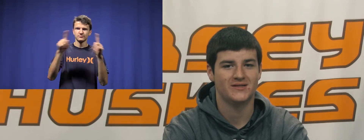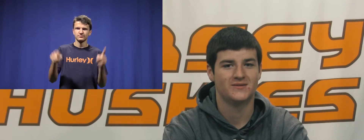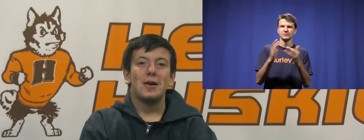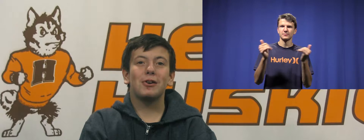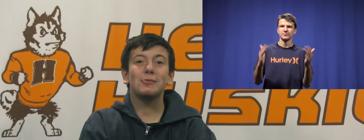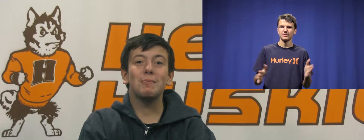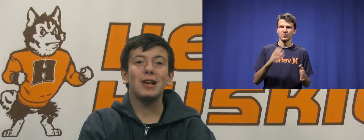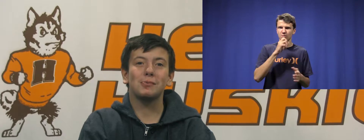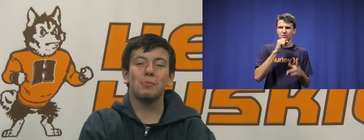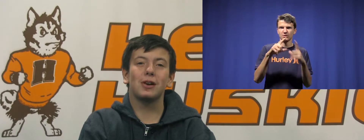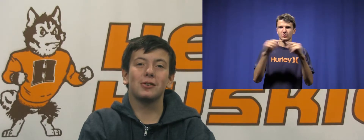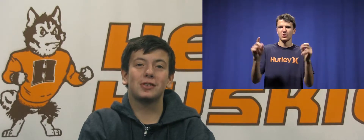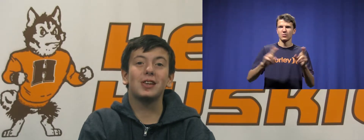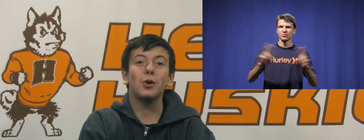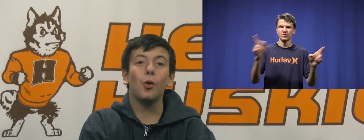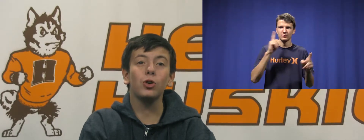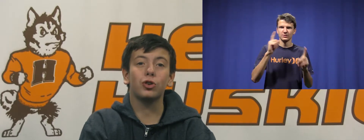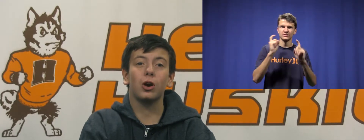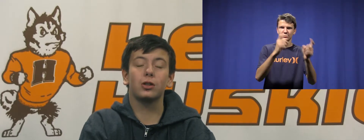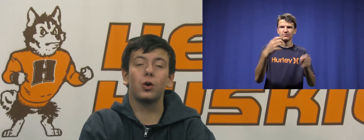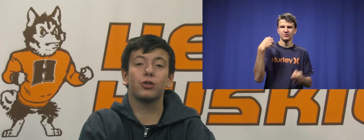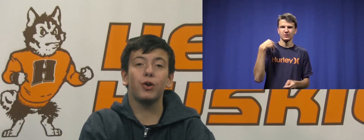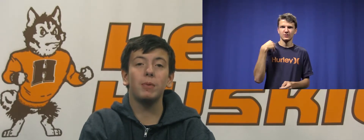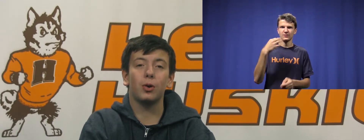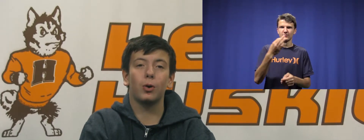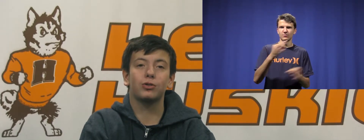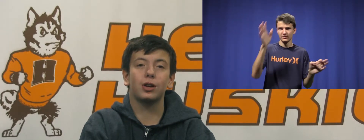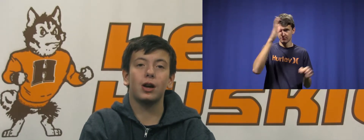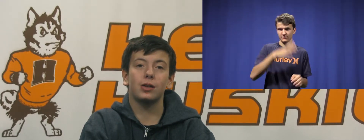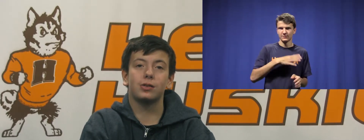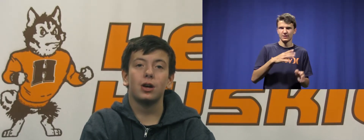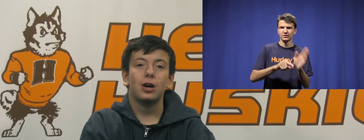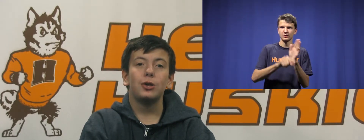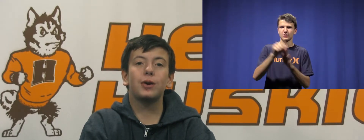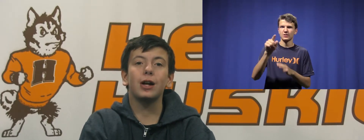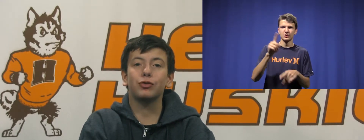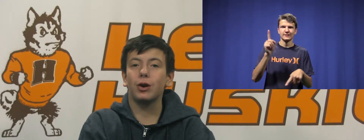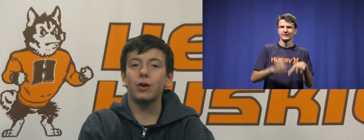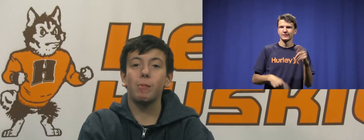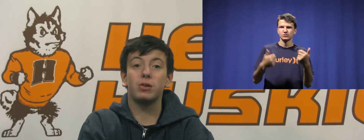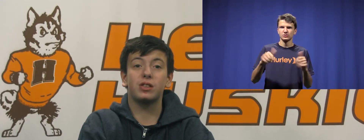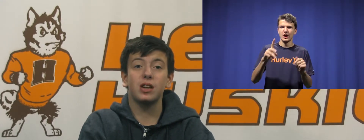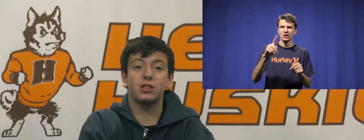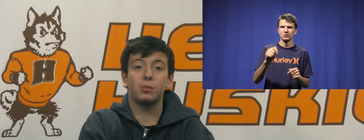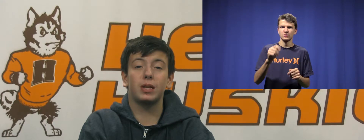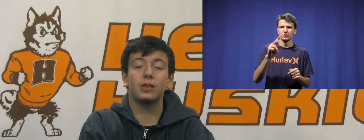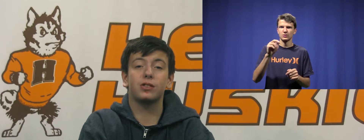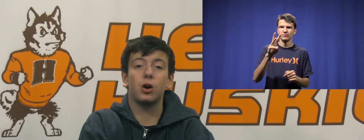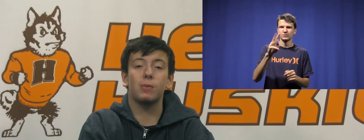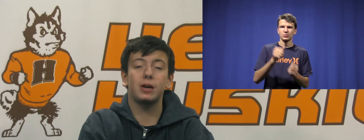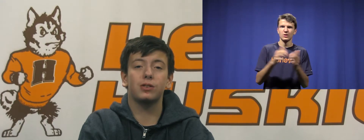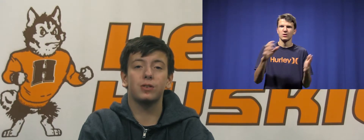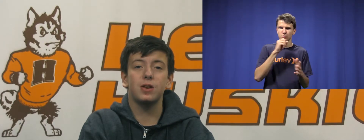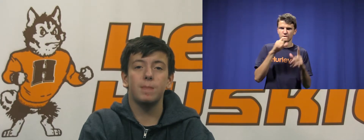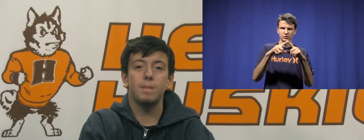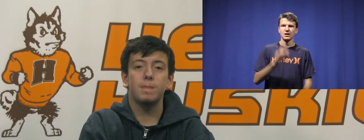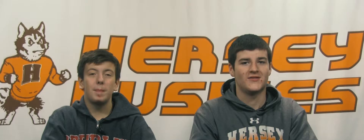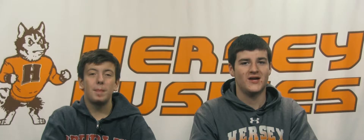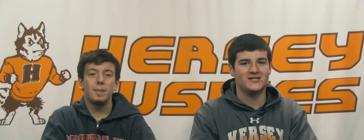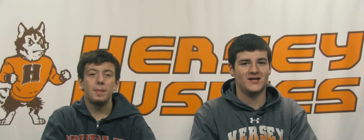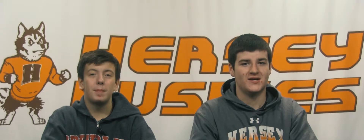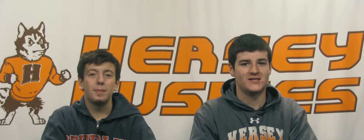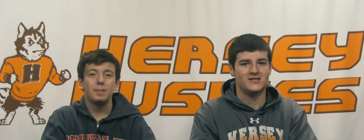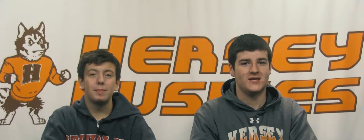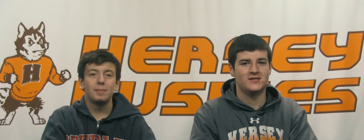payment. Freshman basketball players, get your orange card to Coach Freeman or Coach Goditas. You cannot try out number six without this card being turned in.